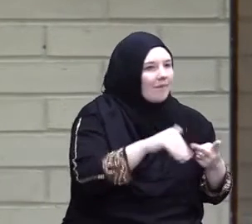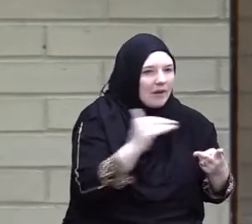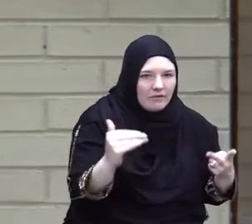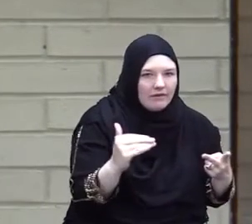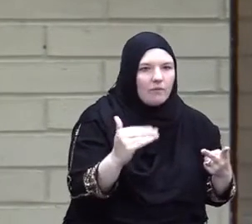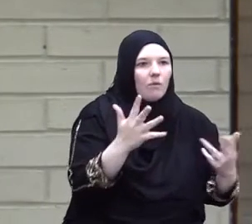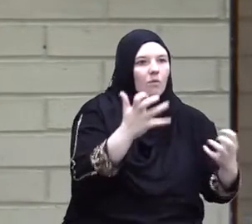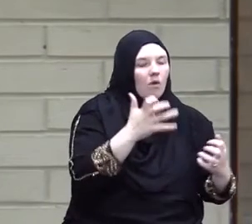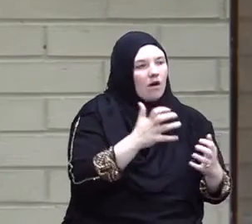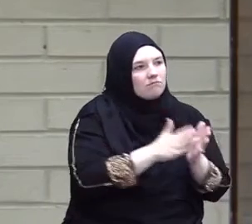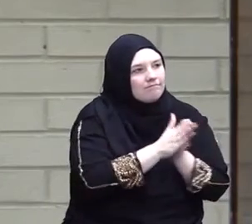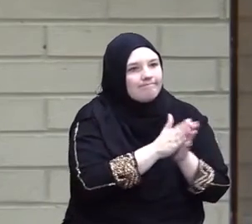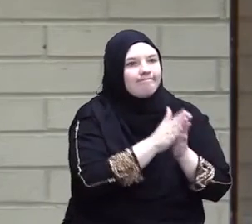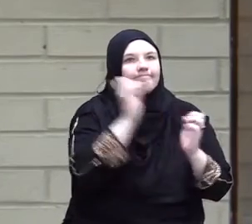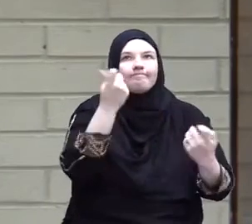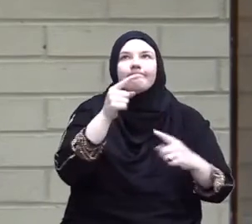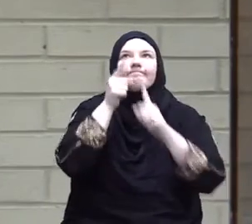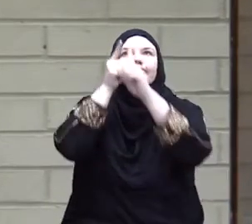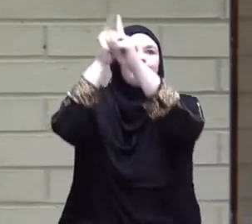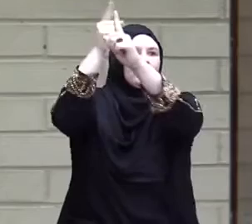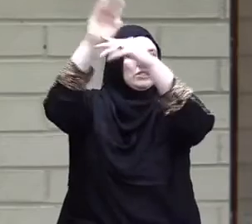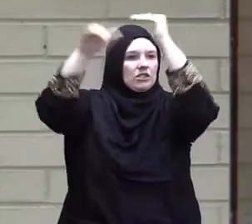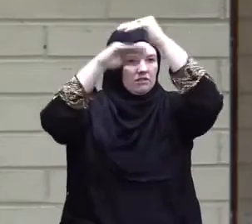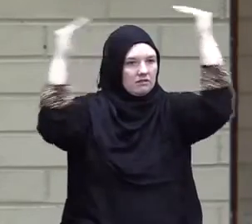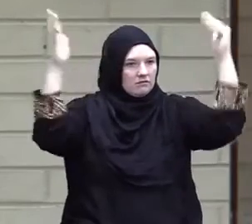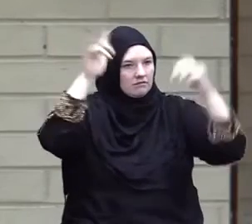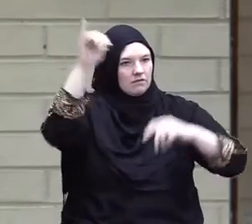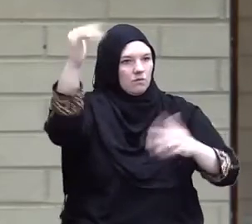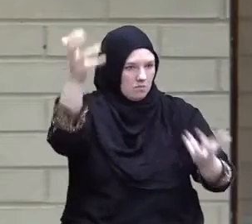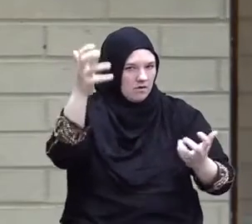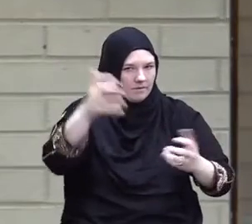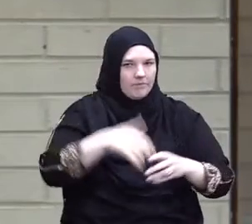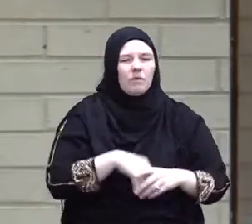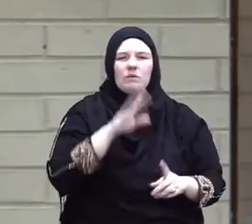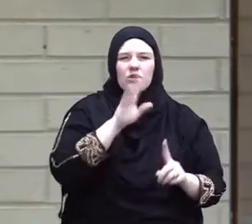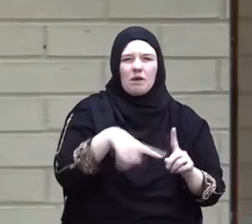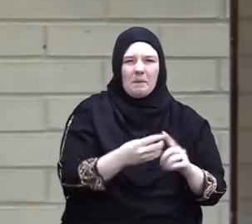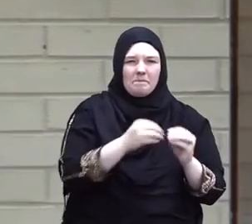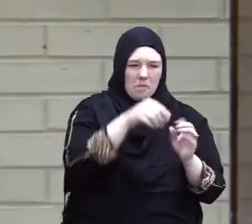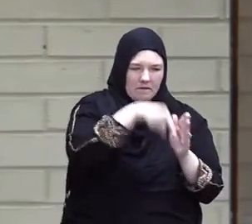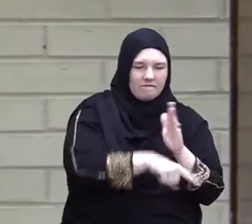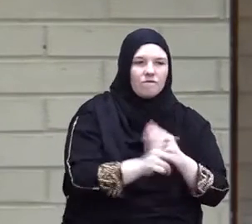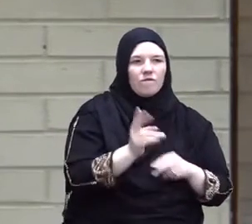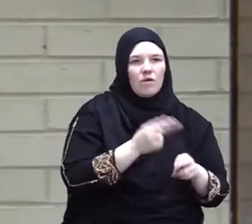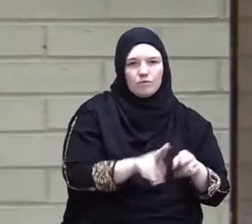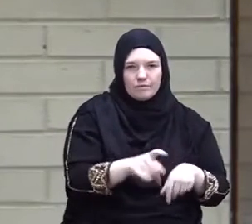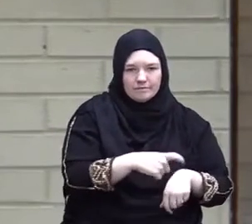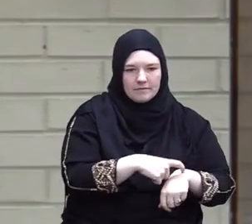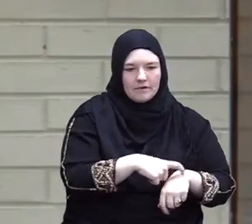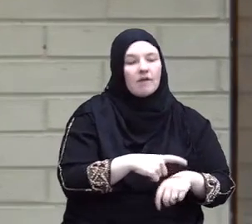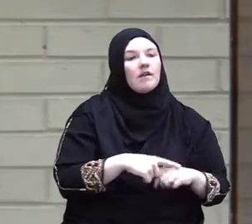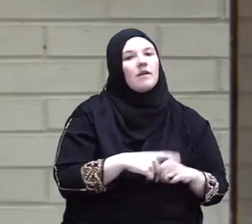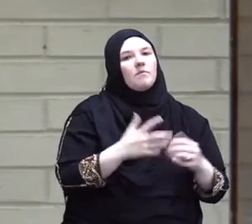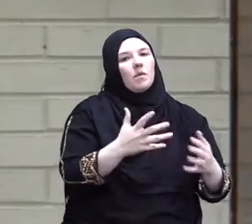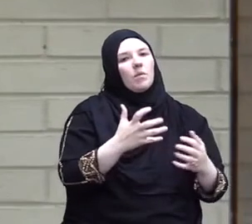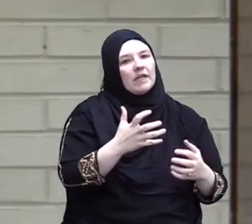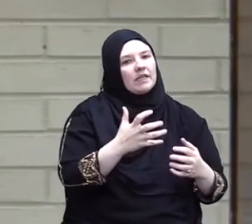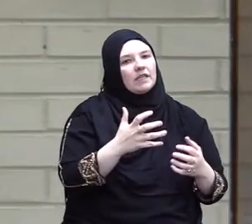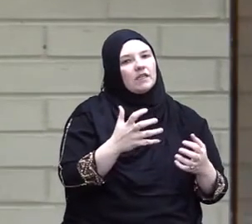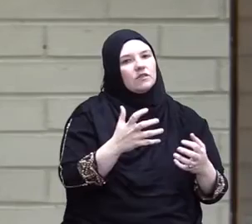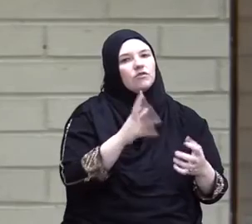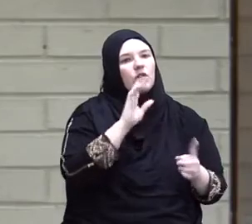of our purpose on earth. And we'll talk about this in a few minutes. But primarily, we need to settle this